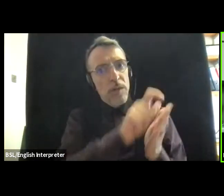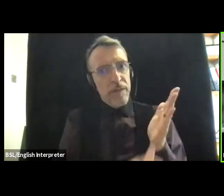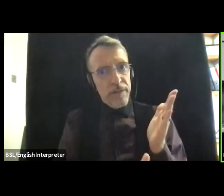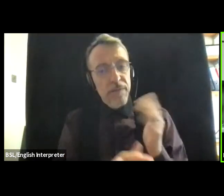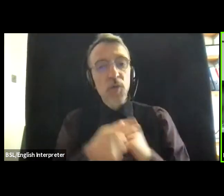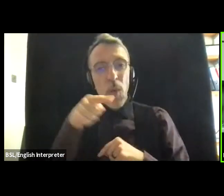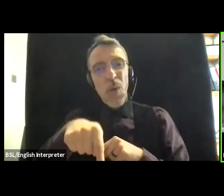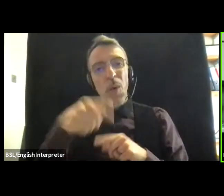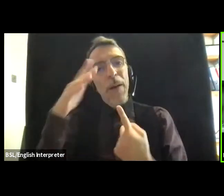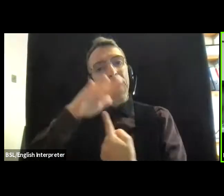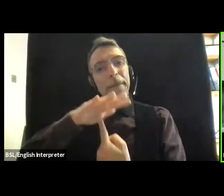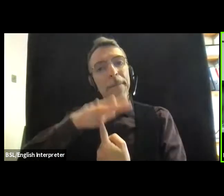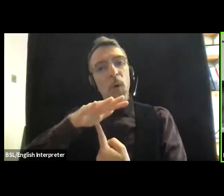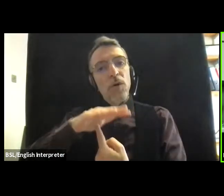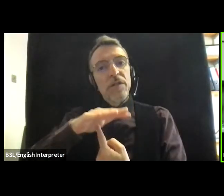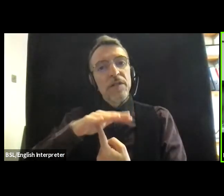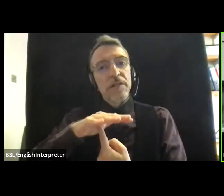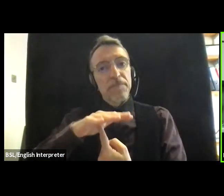an important